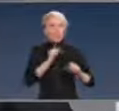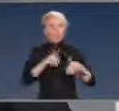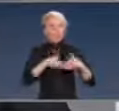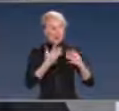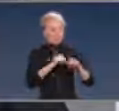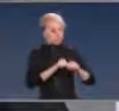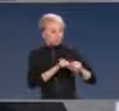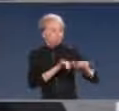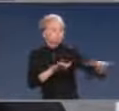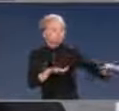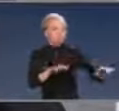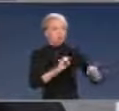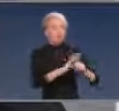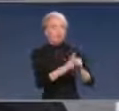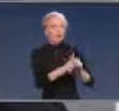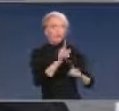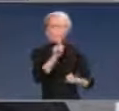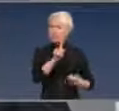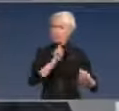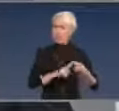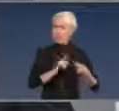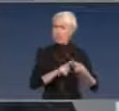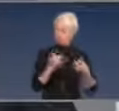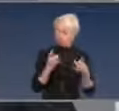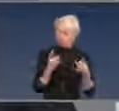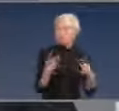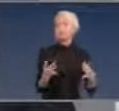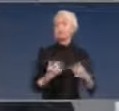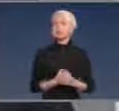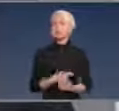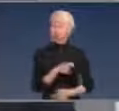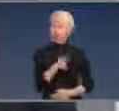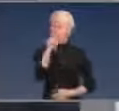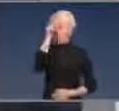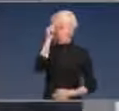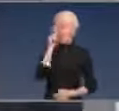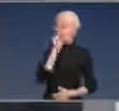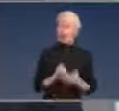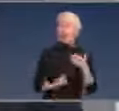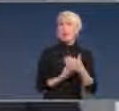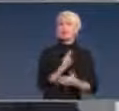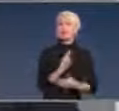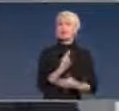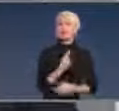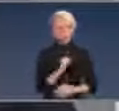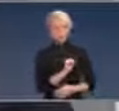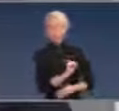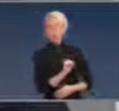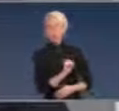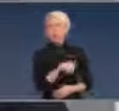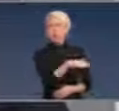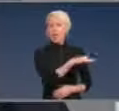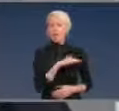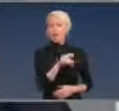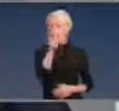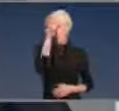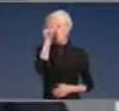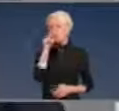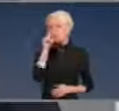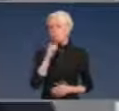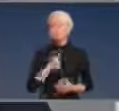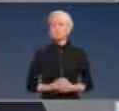just as alert to the risks in their jurisdictions as New South Wales and Victoria are, and that's important. I think the events